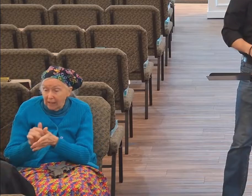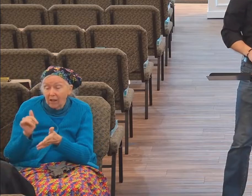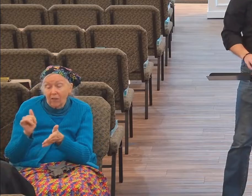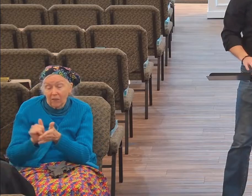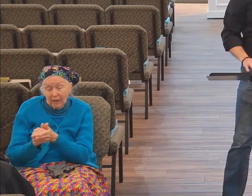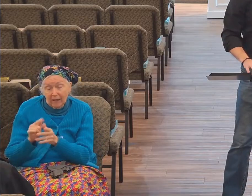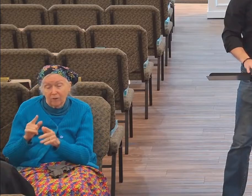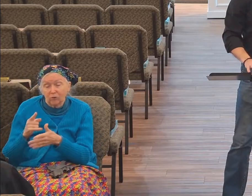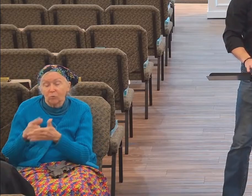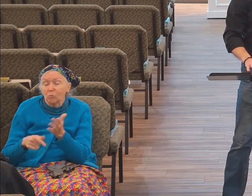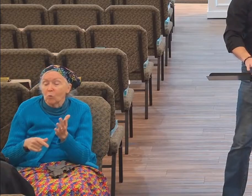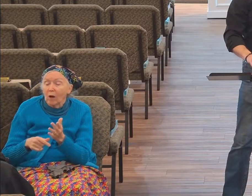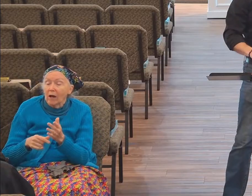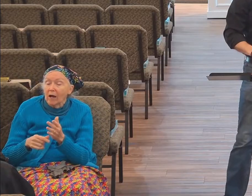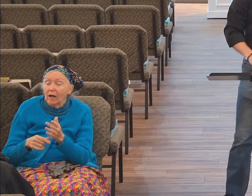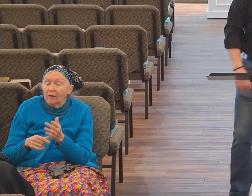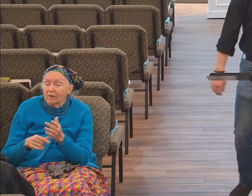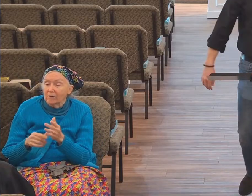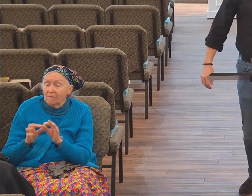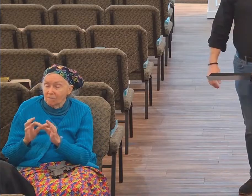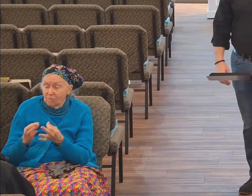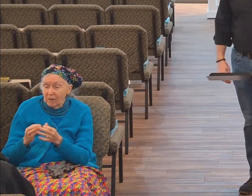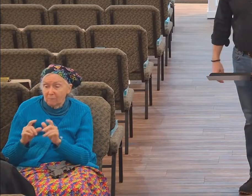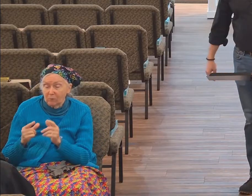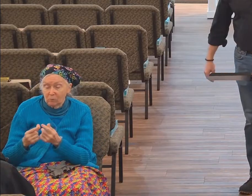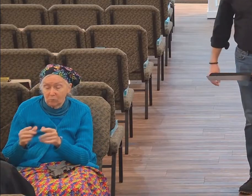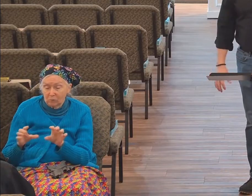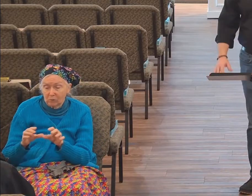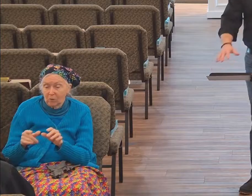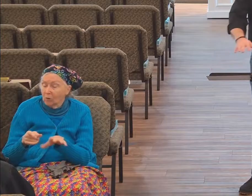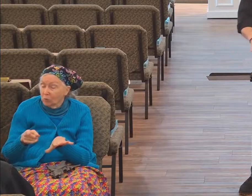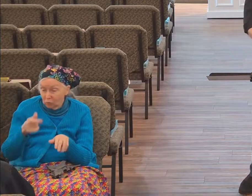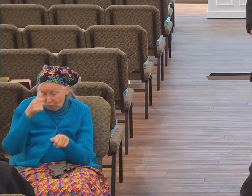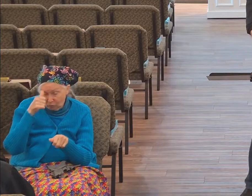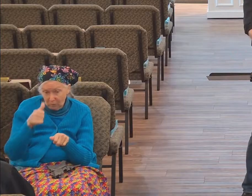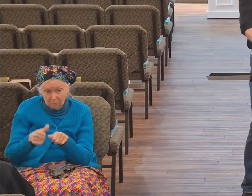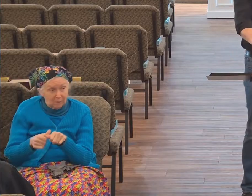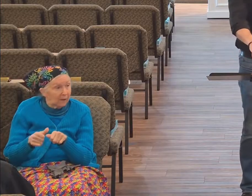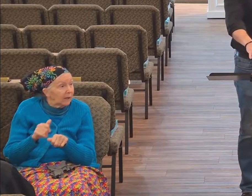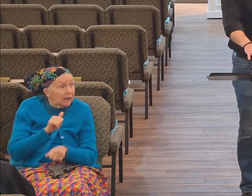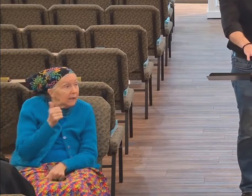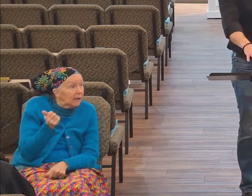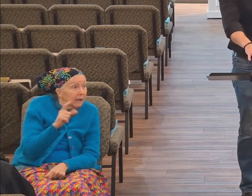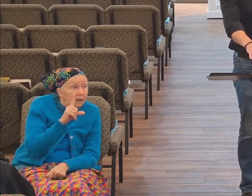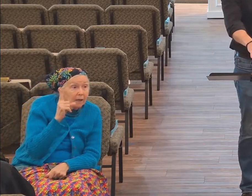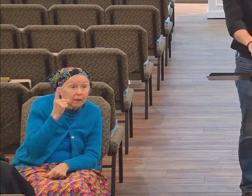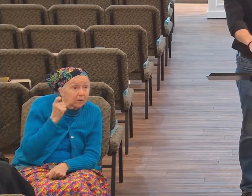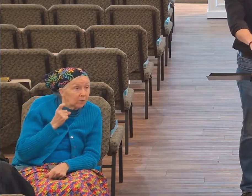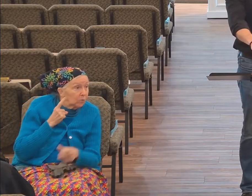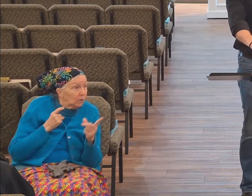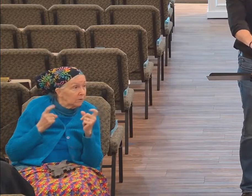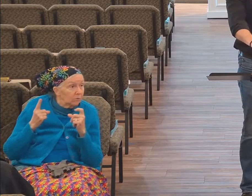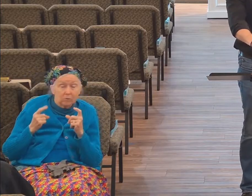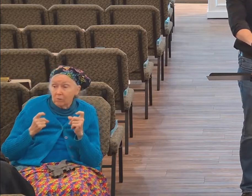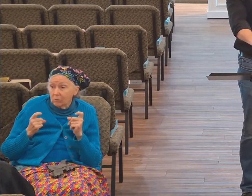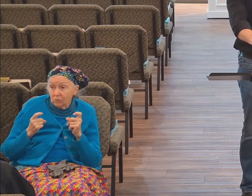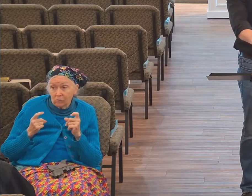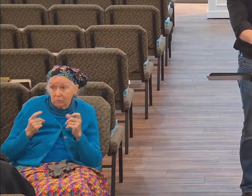okay? For you recall, verse 9. Brothers, any questions about that so far? Are we tracking?